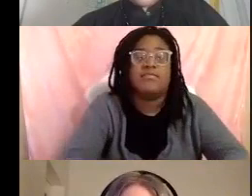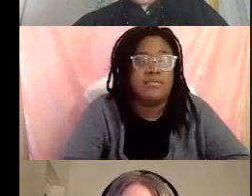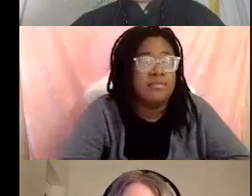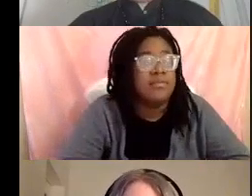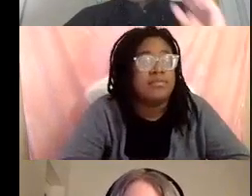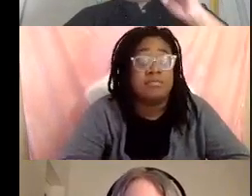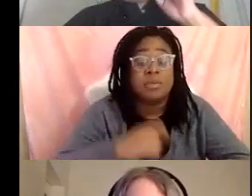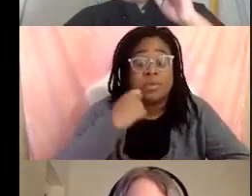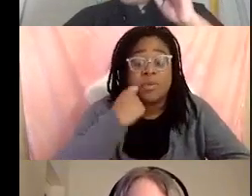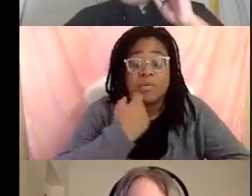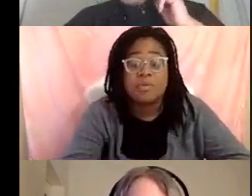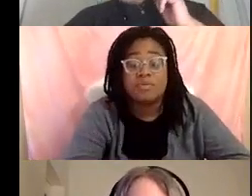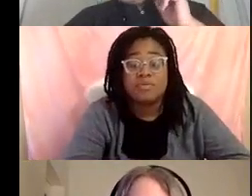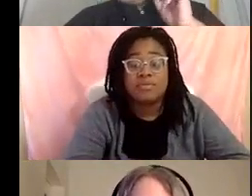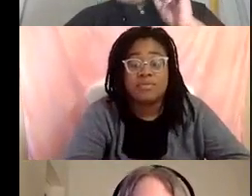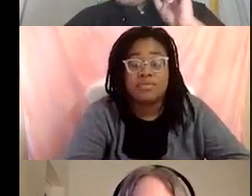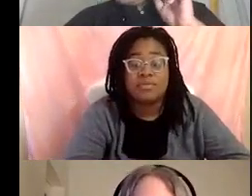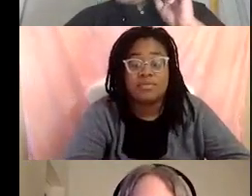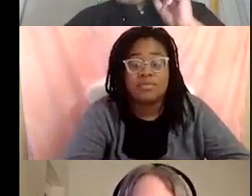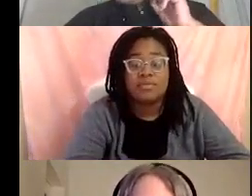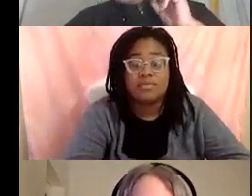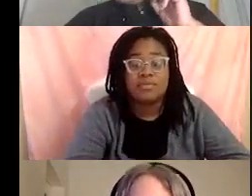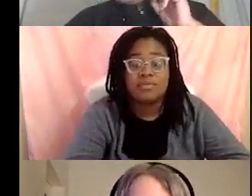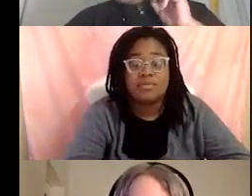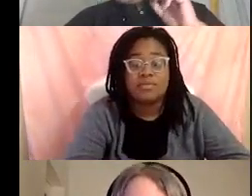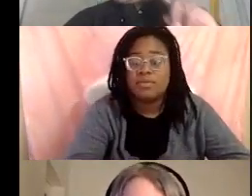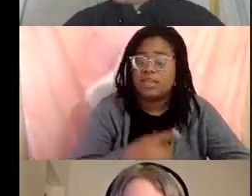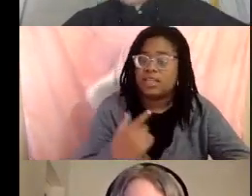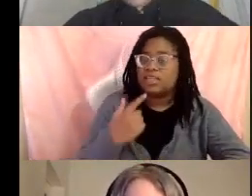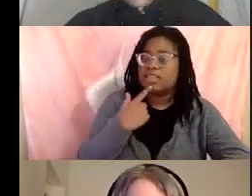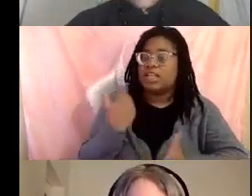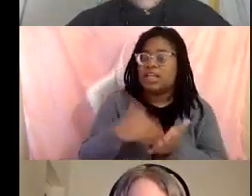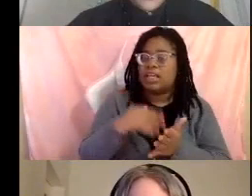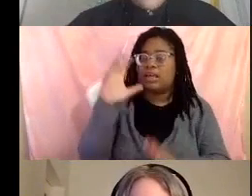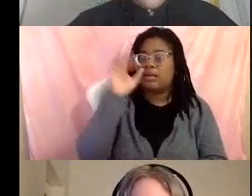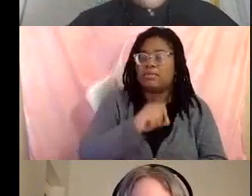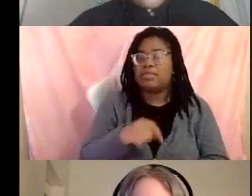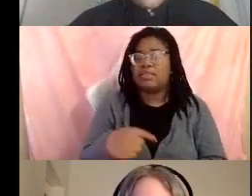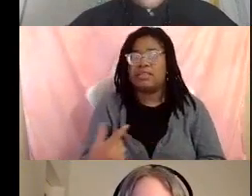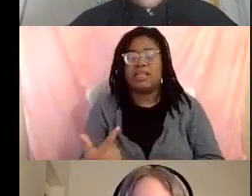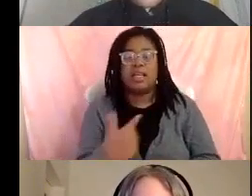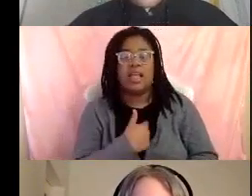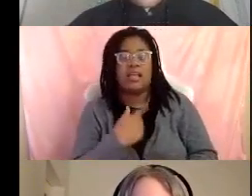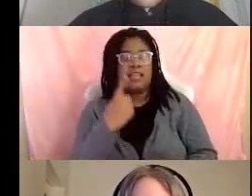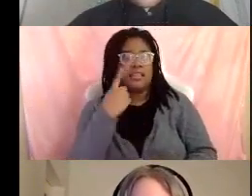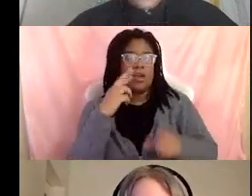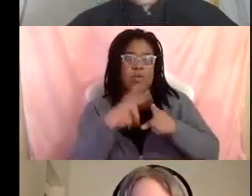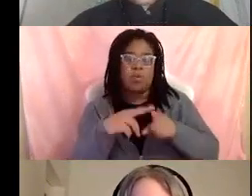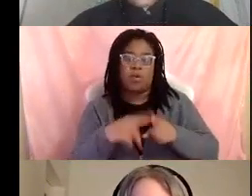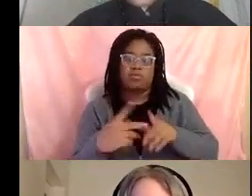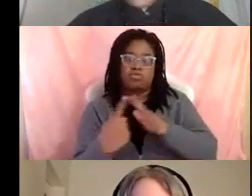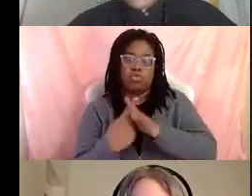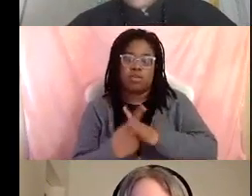It's pretty cool. Did you say that again? I'm sorry, I missed it. I'm sorry. I was thinking about words that are coming up within the